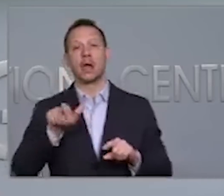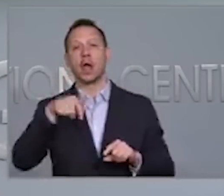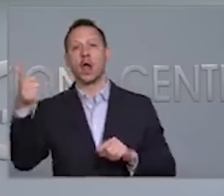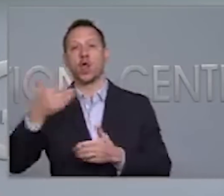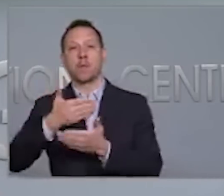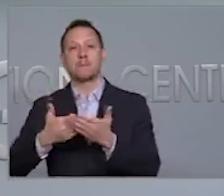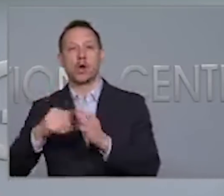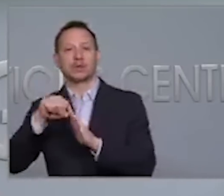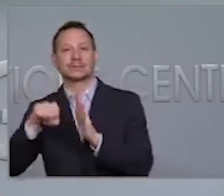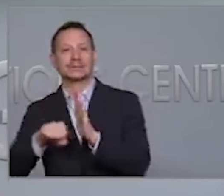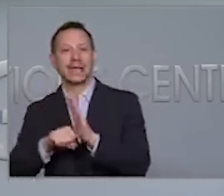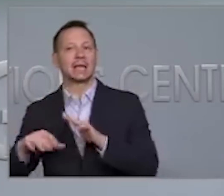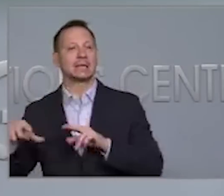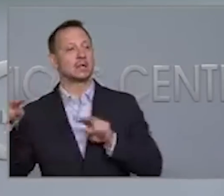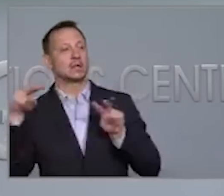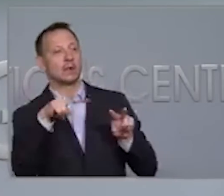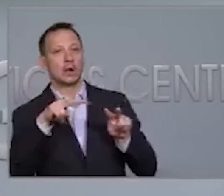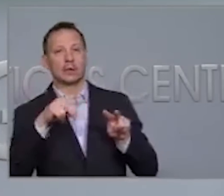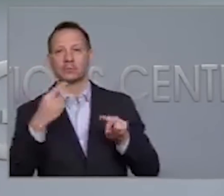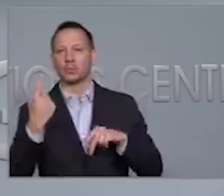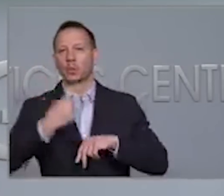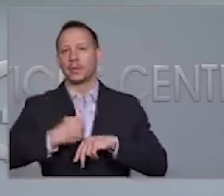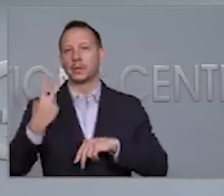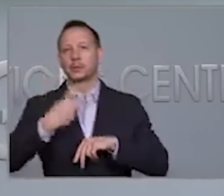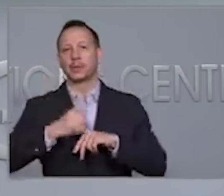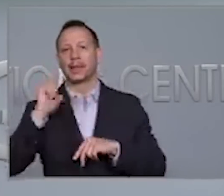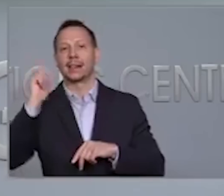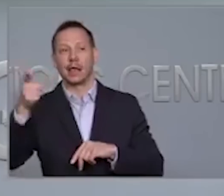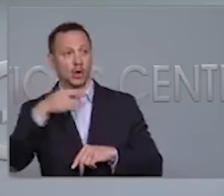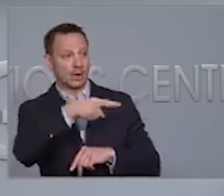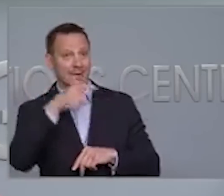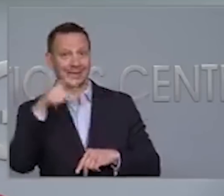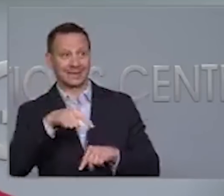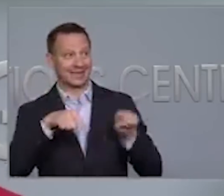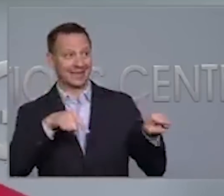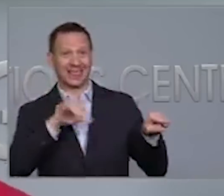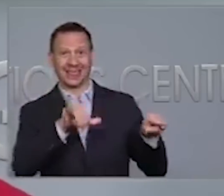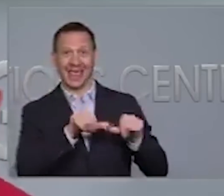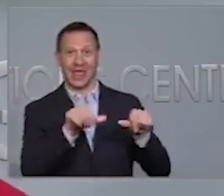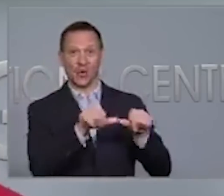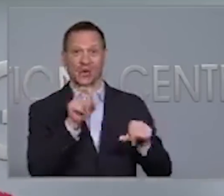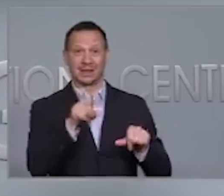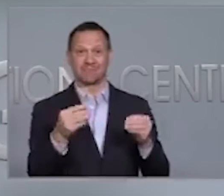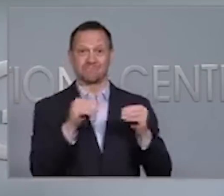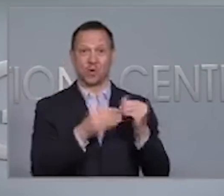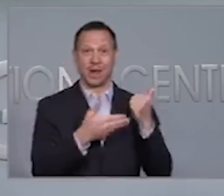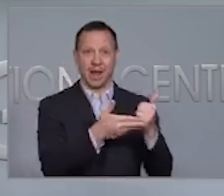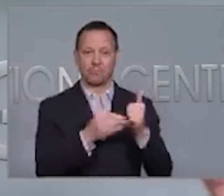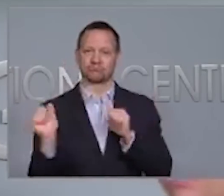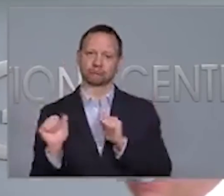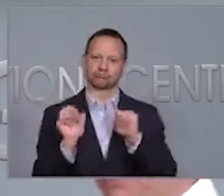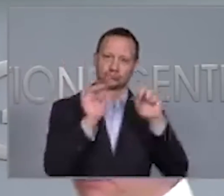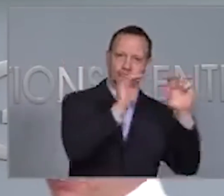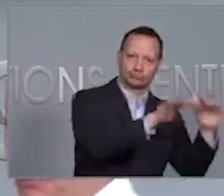the day after the storm or the next day after the storm if needed. Thank you. Thank you.